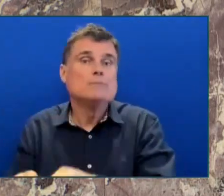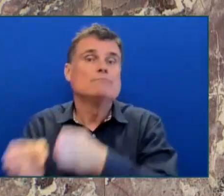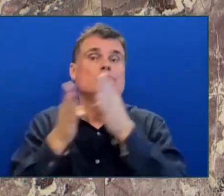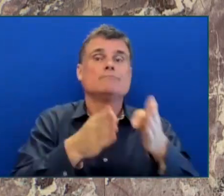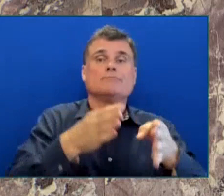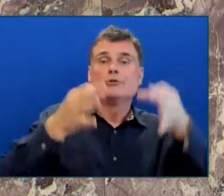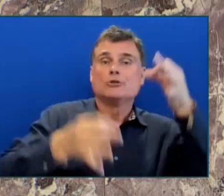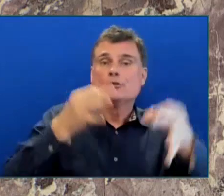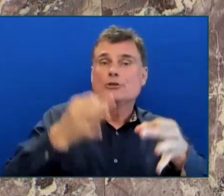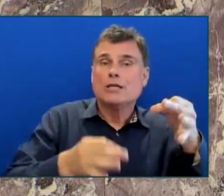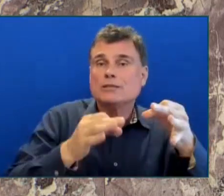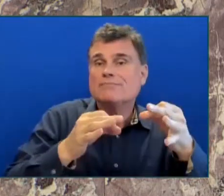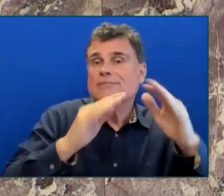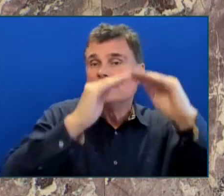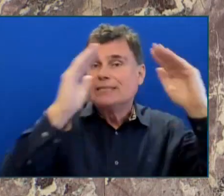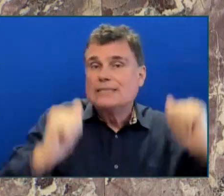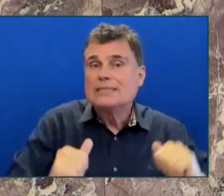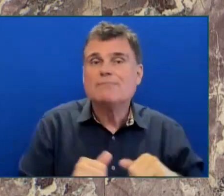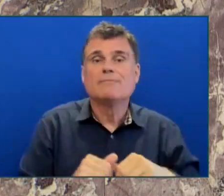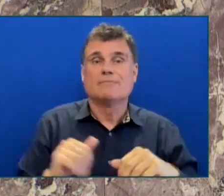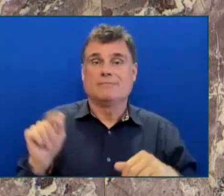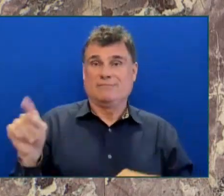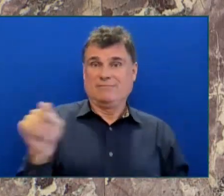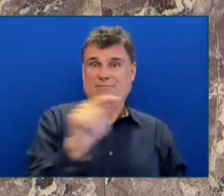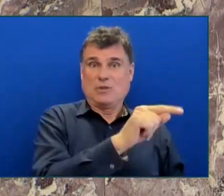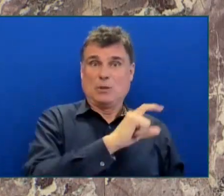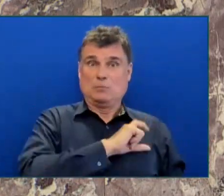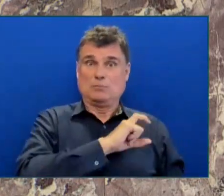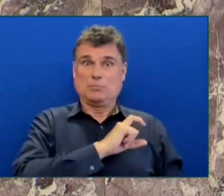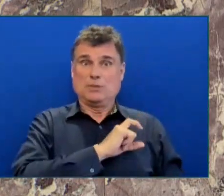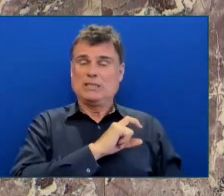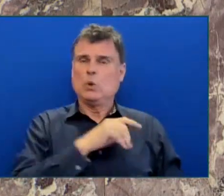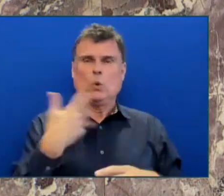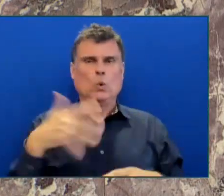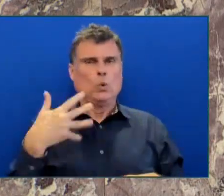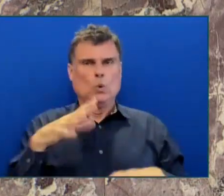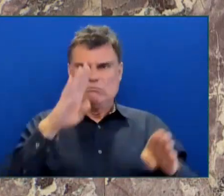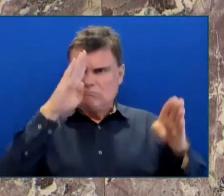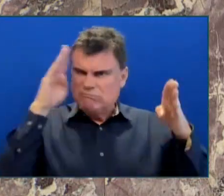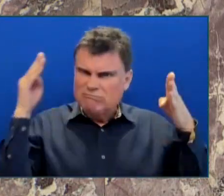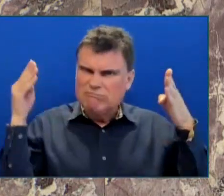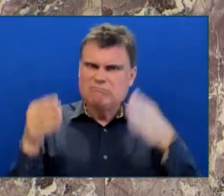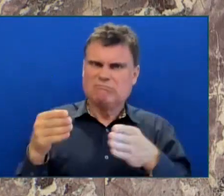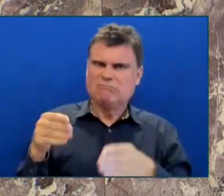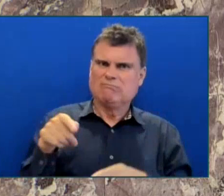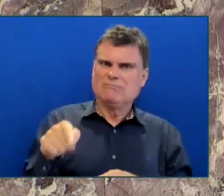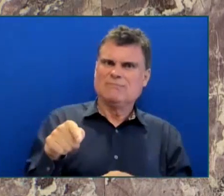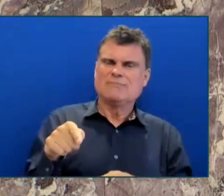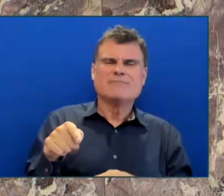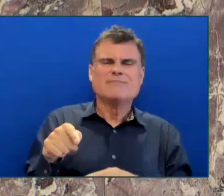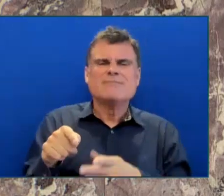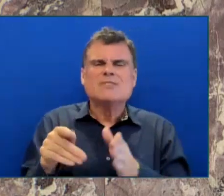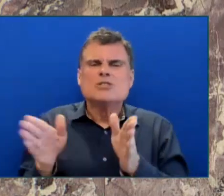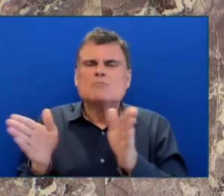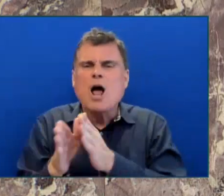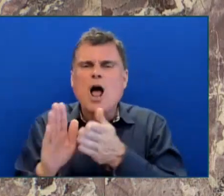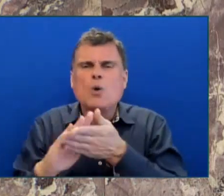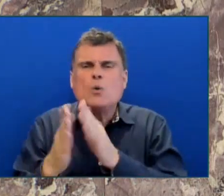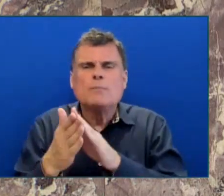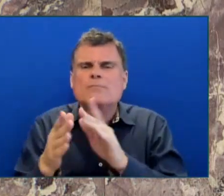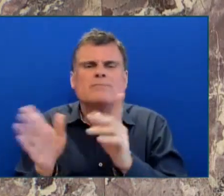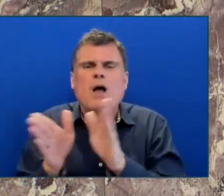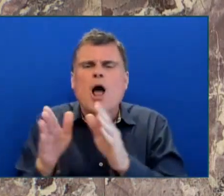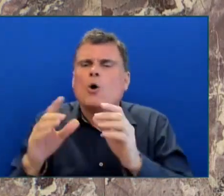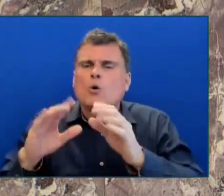very small percentage of our populations who are the worst behaved citizens in our communities. People who commit such unspeakable